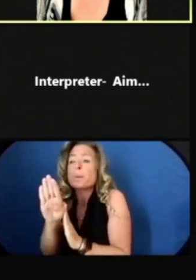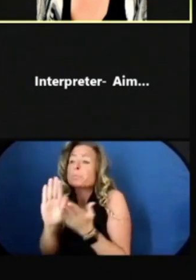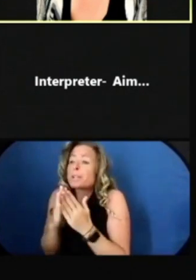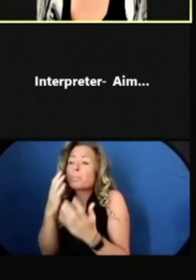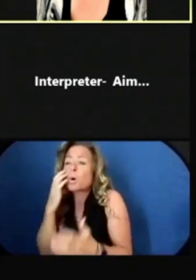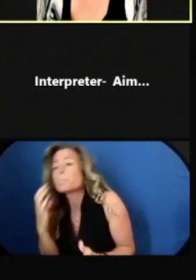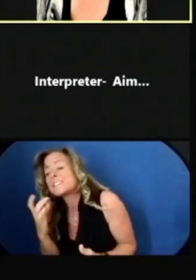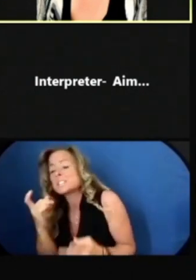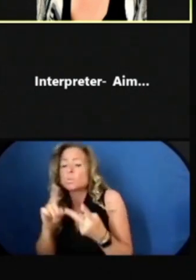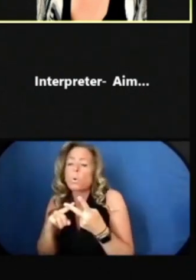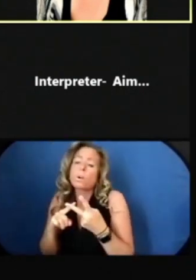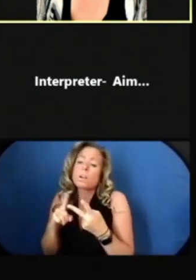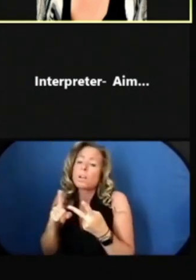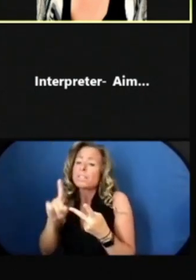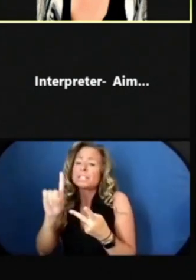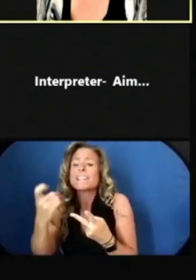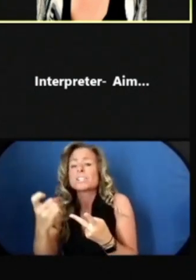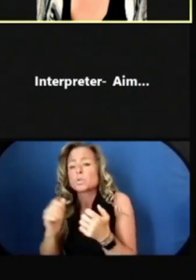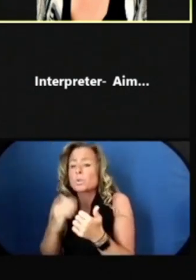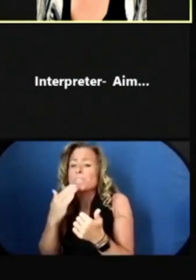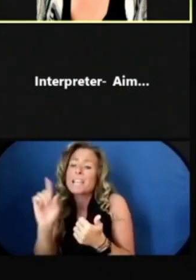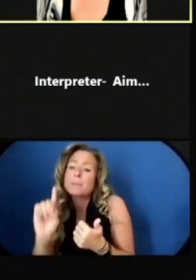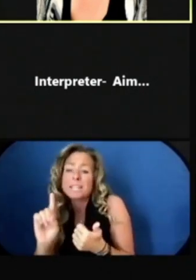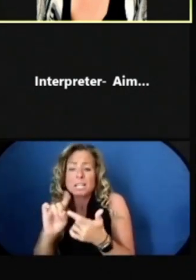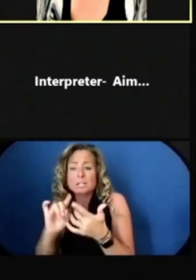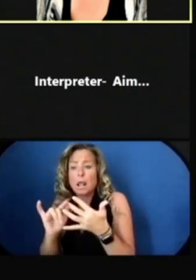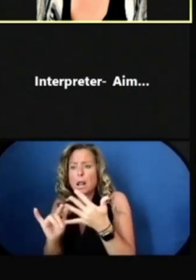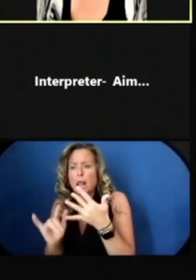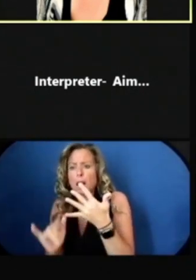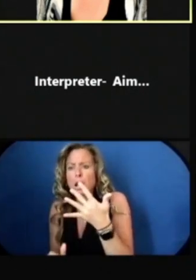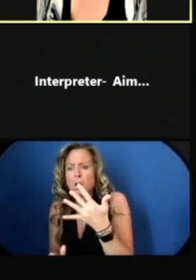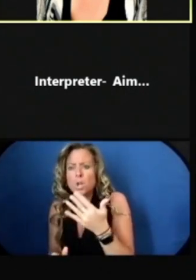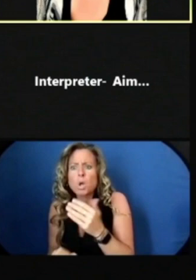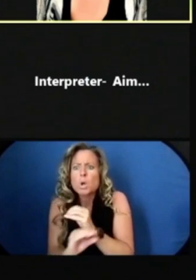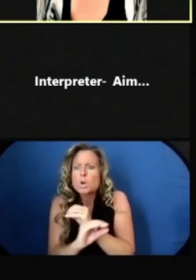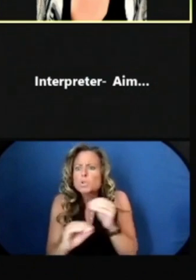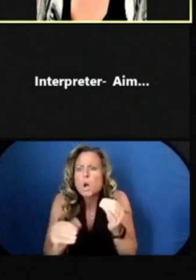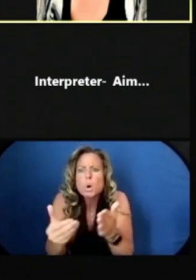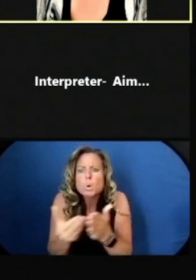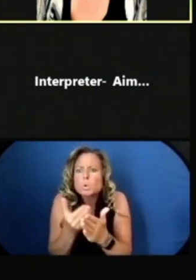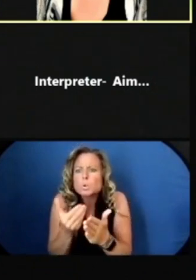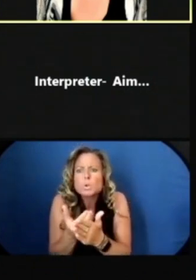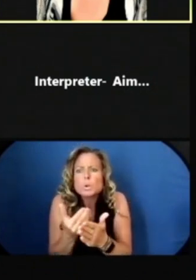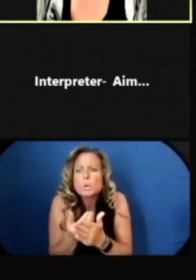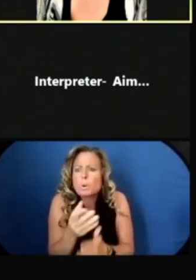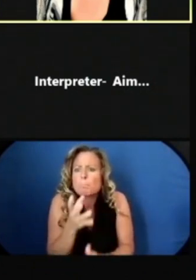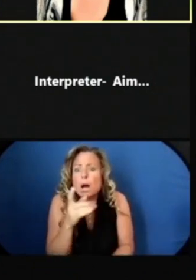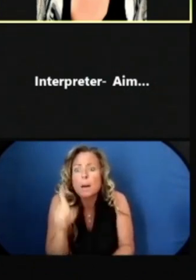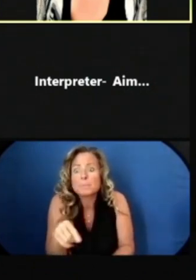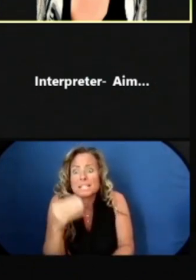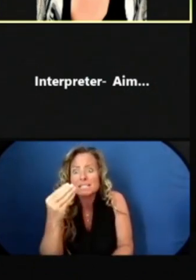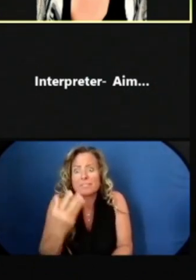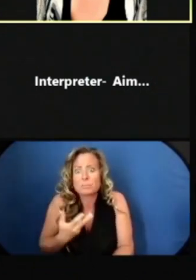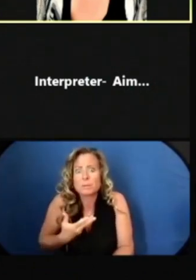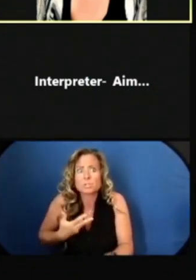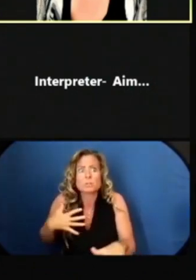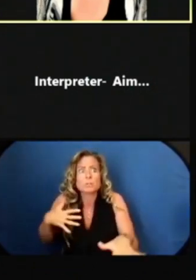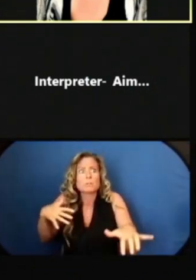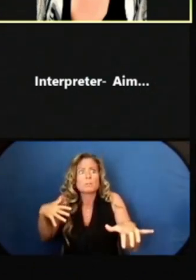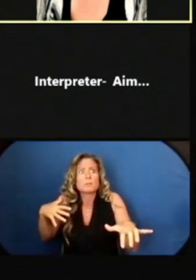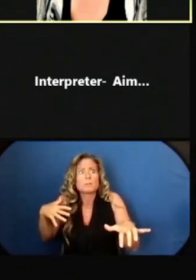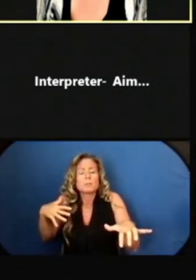obese, or they may be diagnosed with diabetes. No new mom needs this message. Make the message